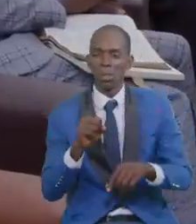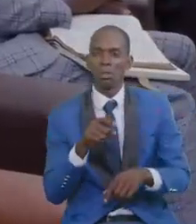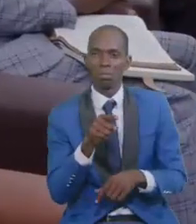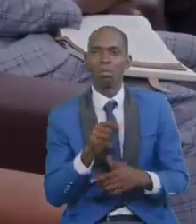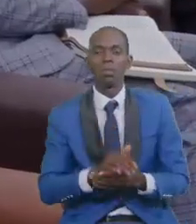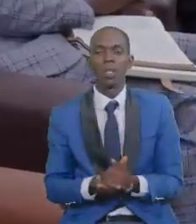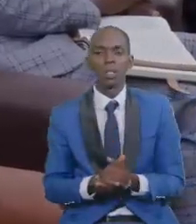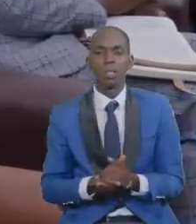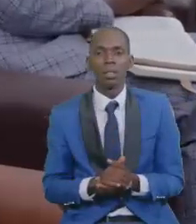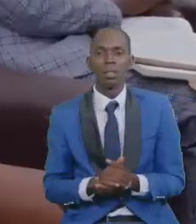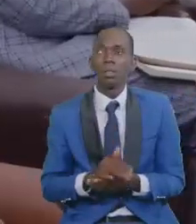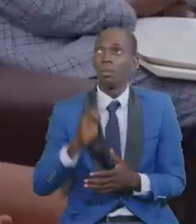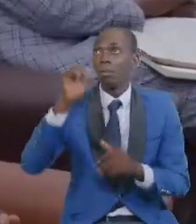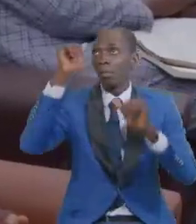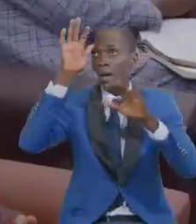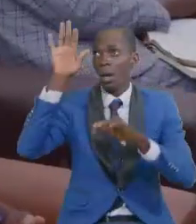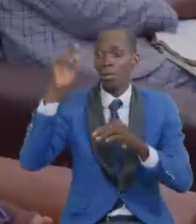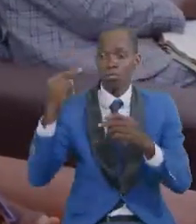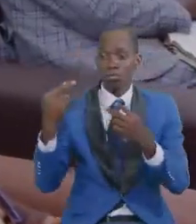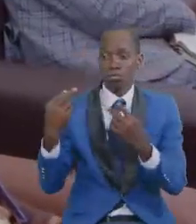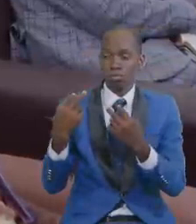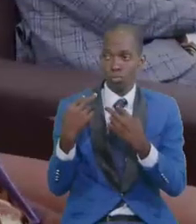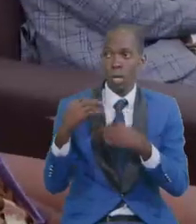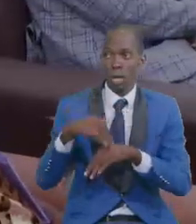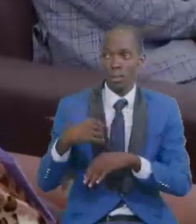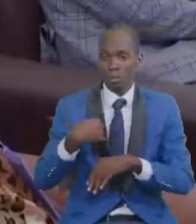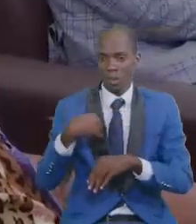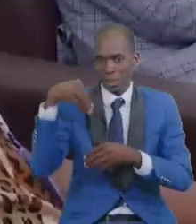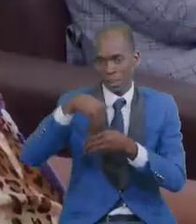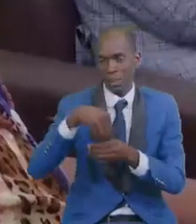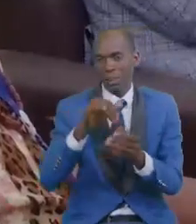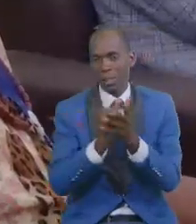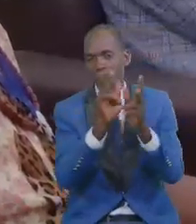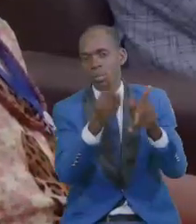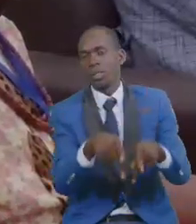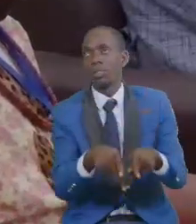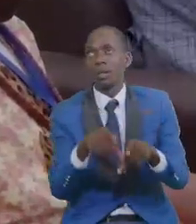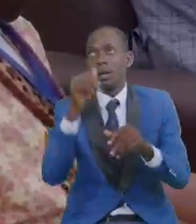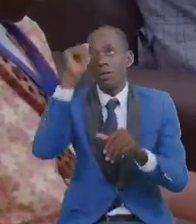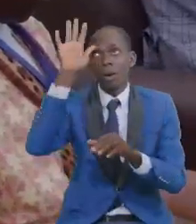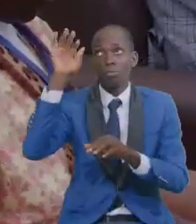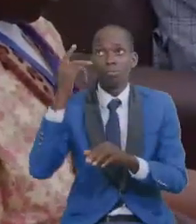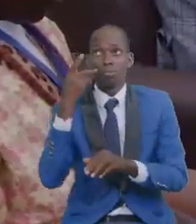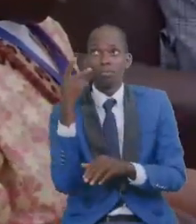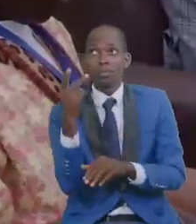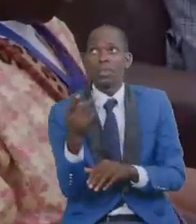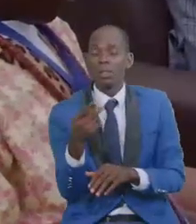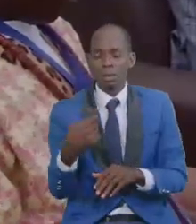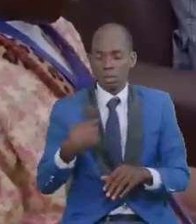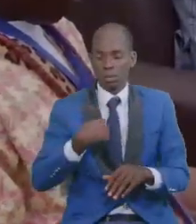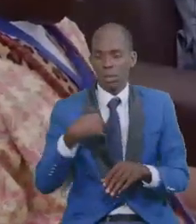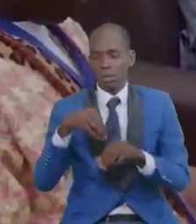Look, Father, look at me inside him. Look, Father, look at me inside her.